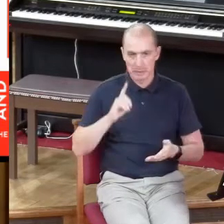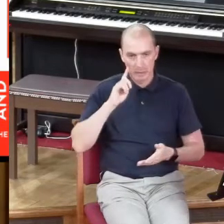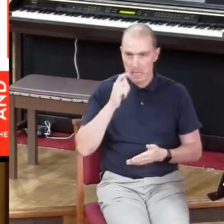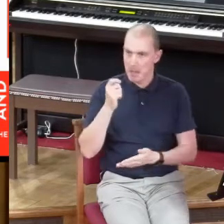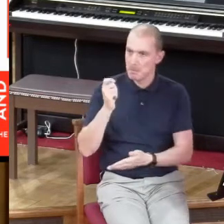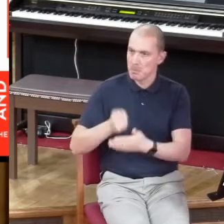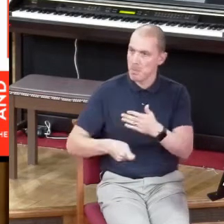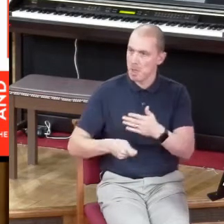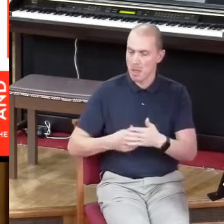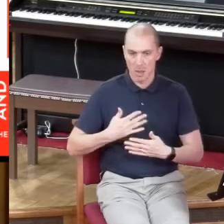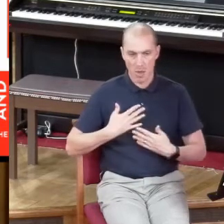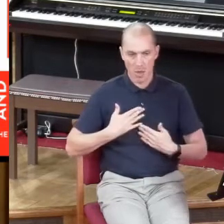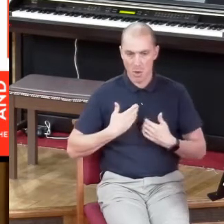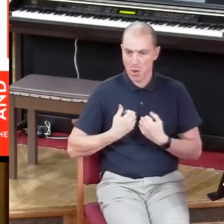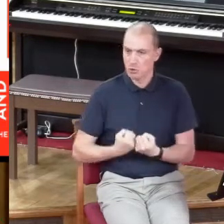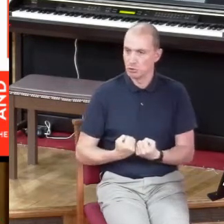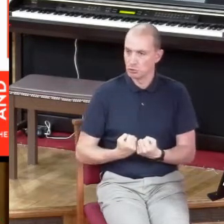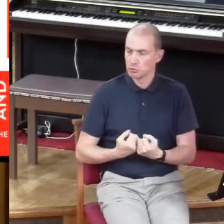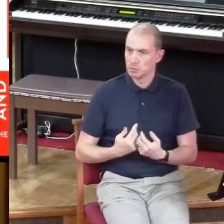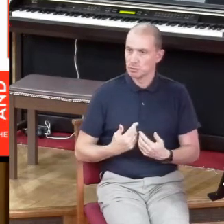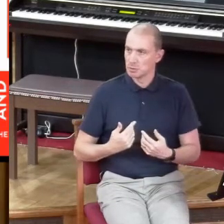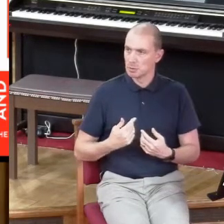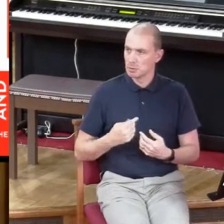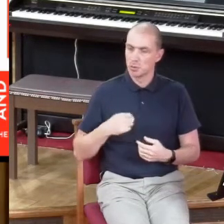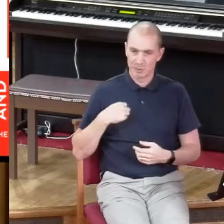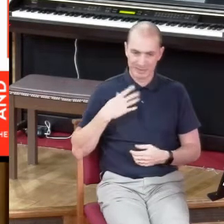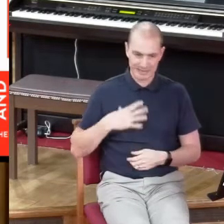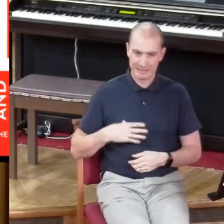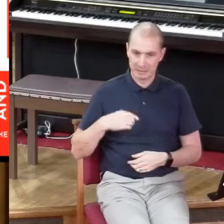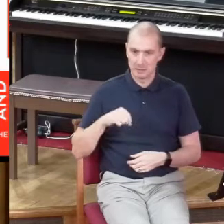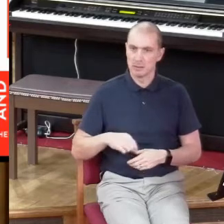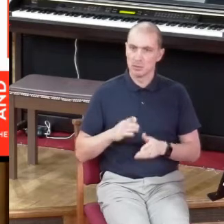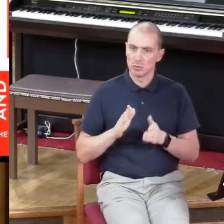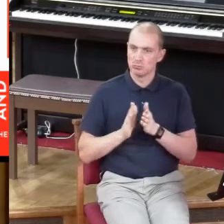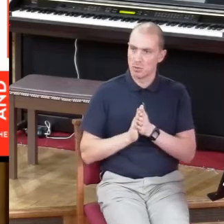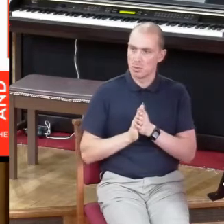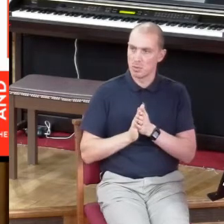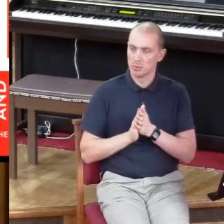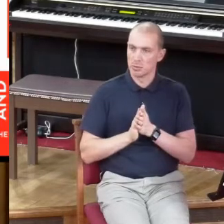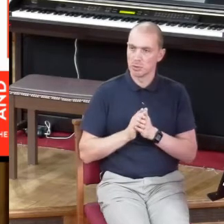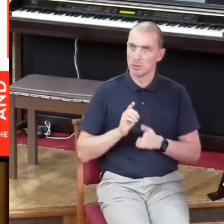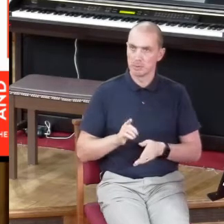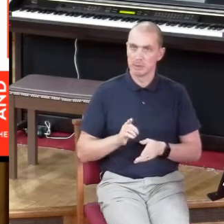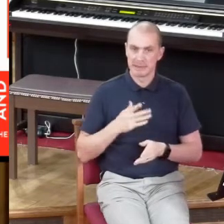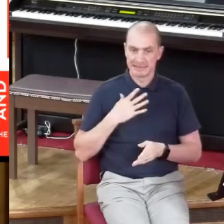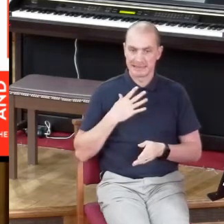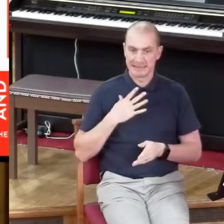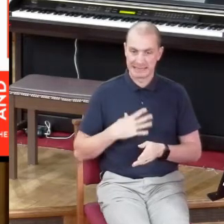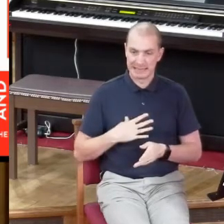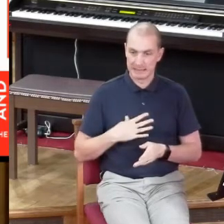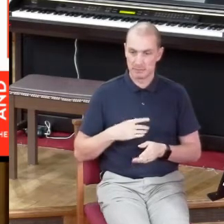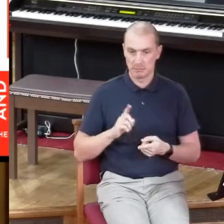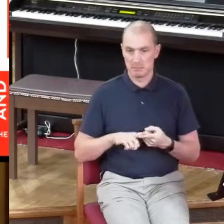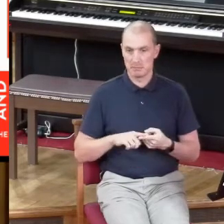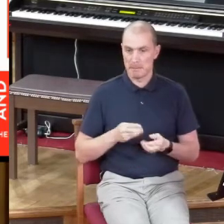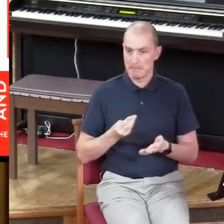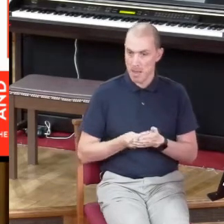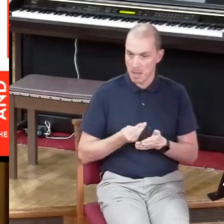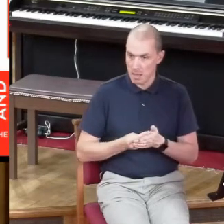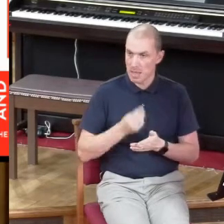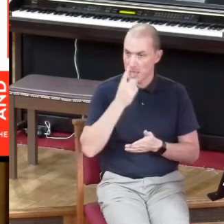courage, which is what we need a lot of today as well in the church. These are the things that we need. Money to